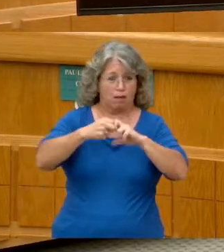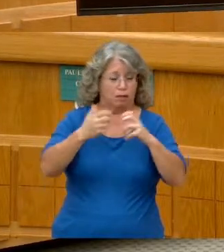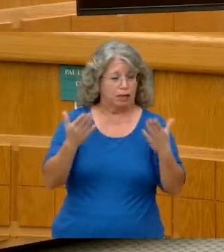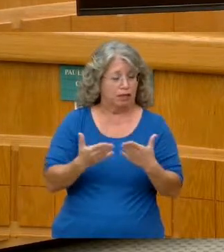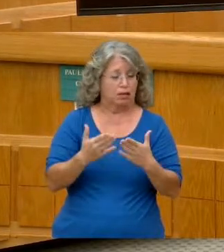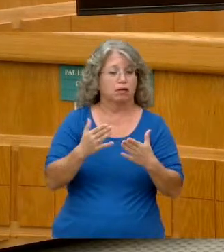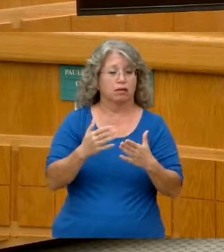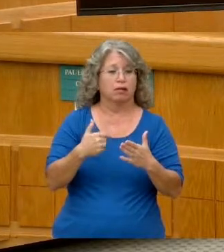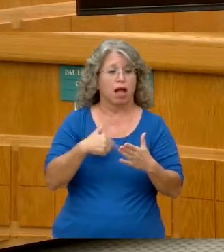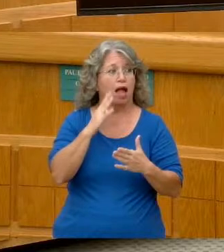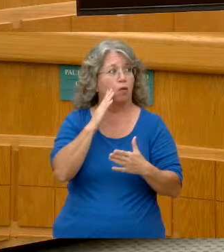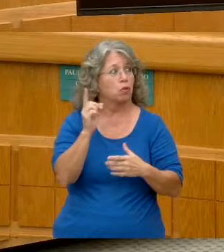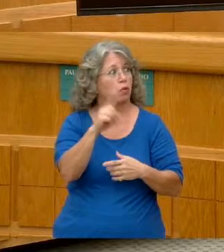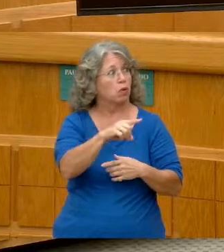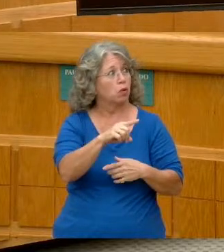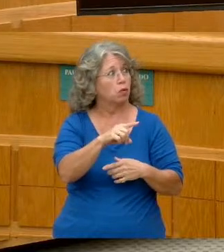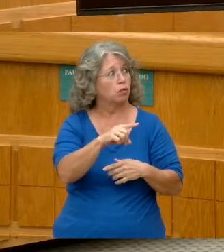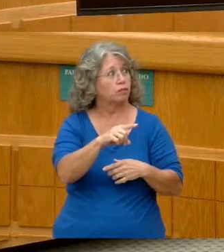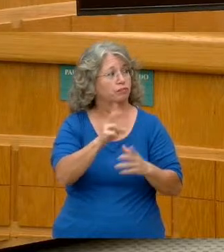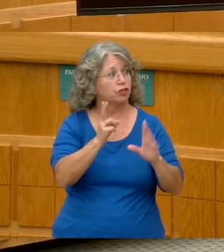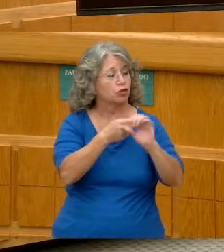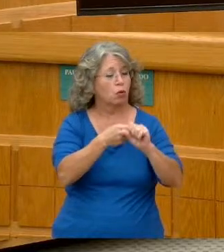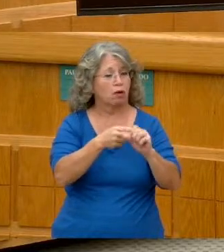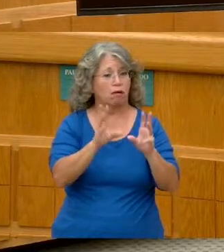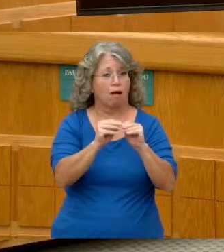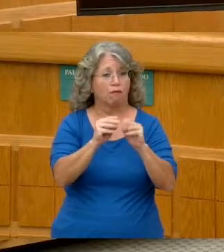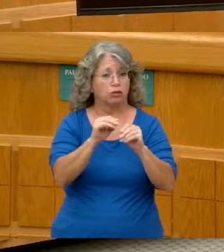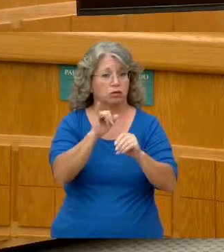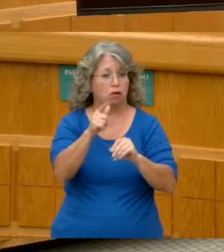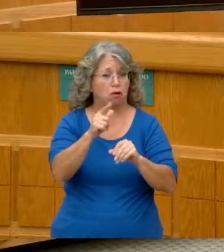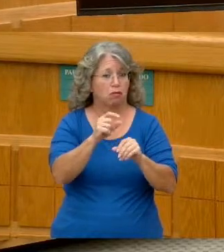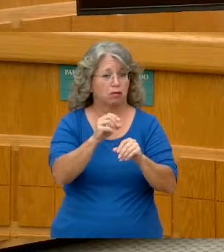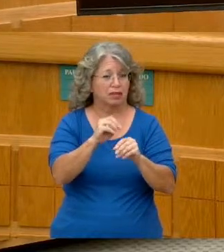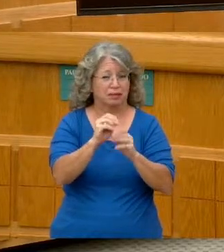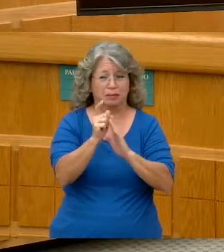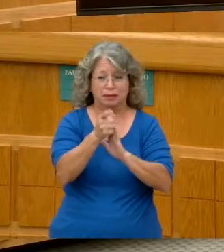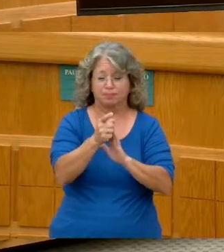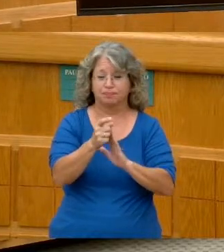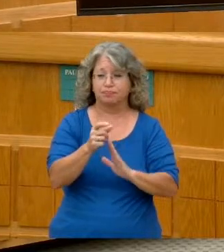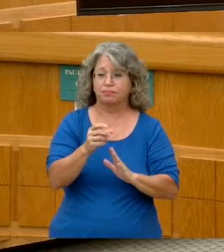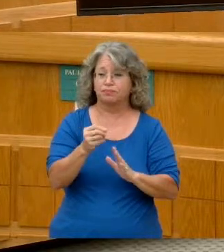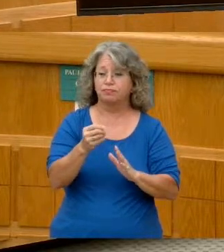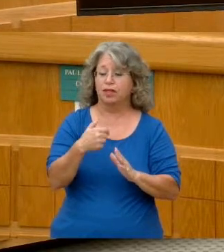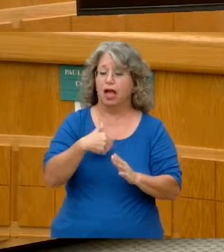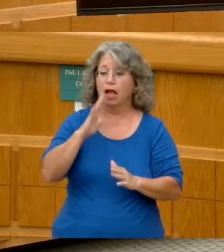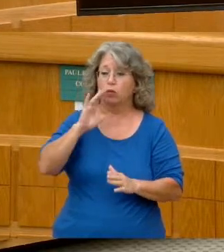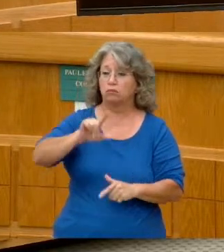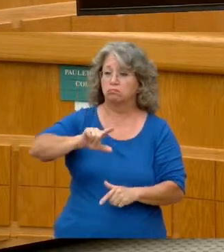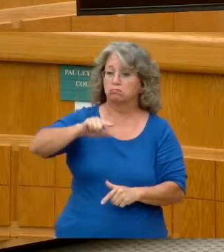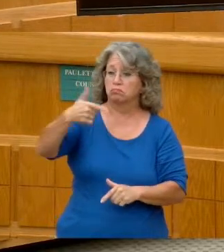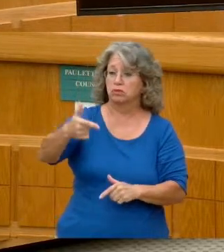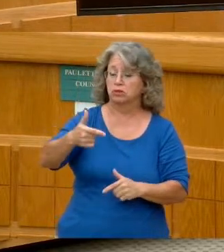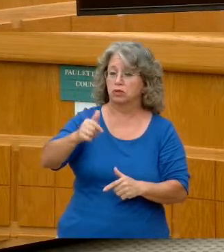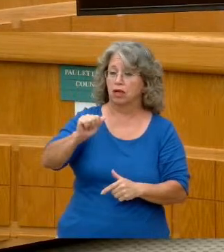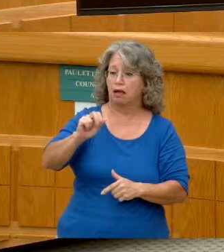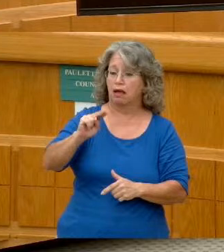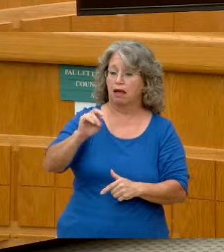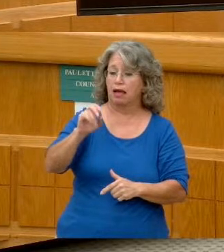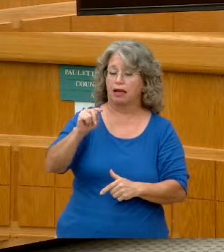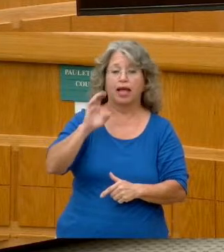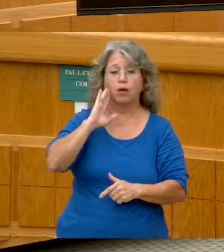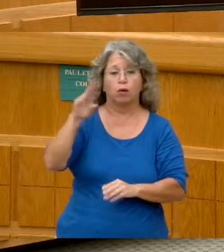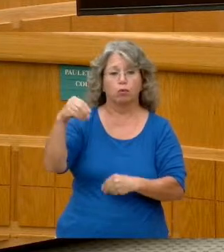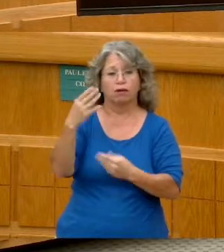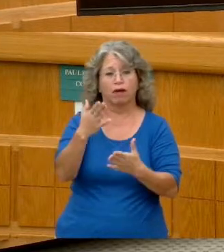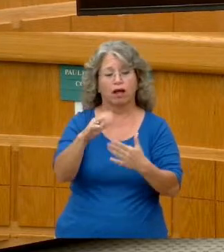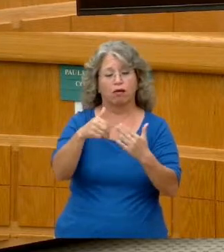conference call that I'm going to go to, and that's where Mr. Zanoni is at this time. So Annette's going to be the provider